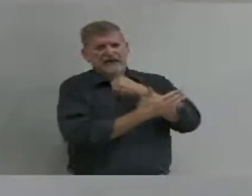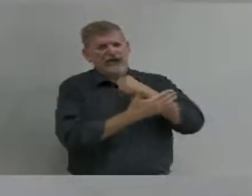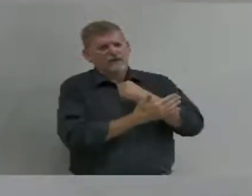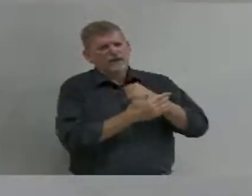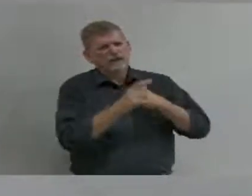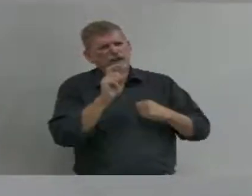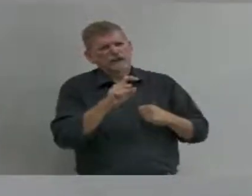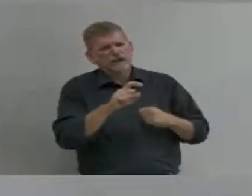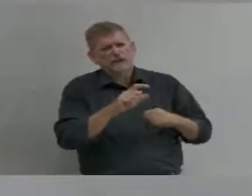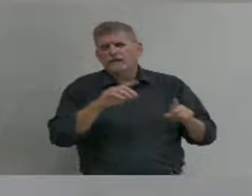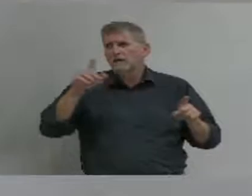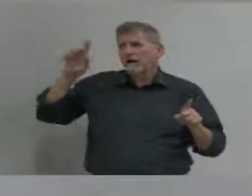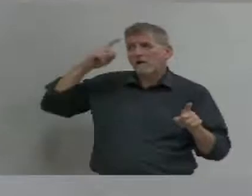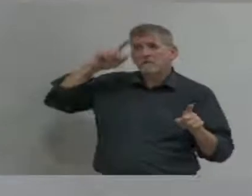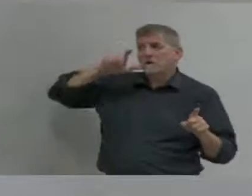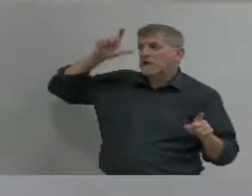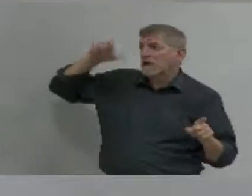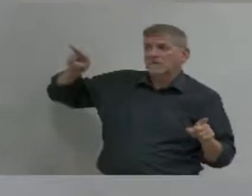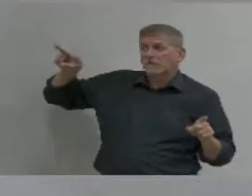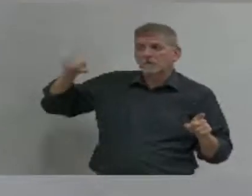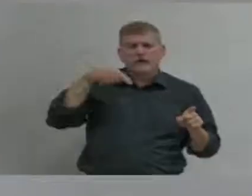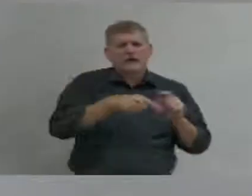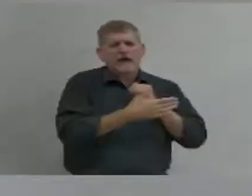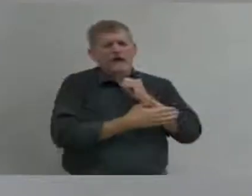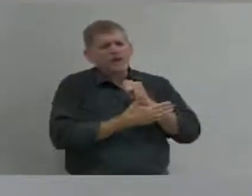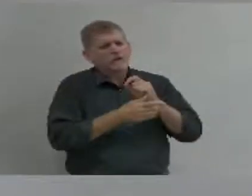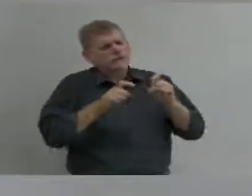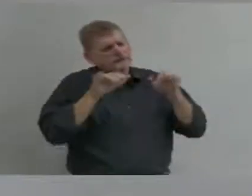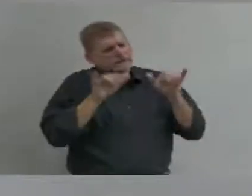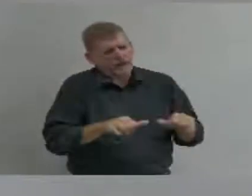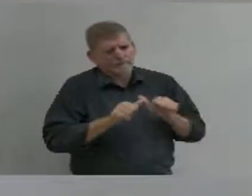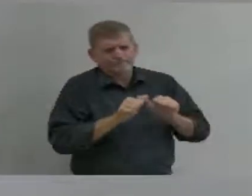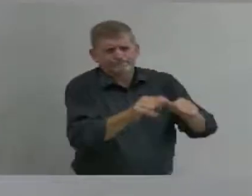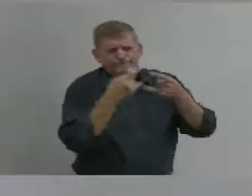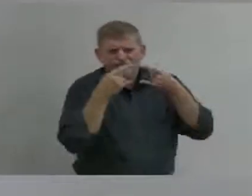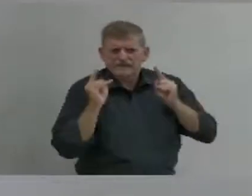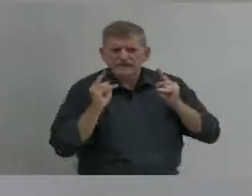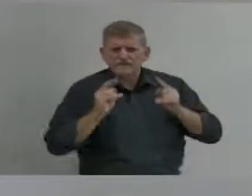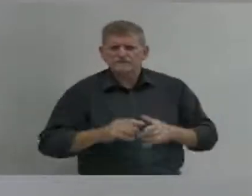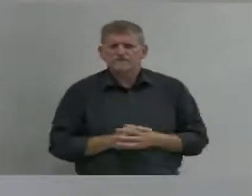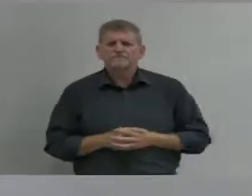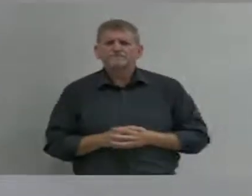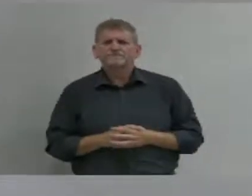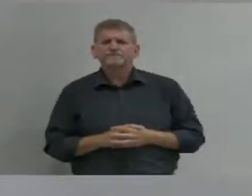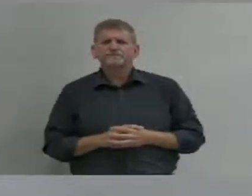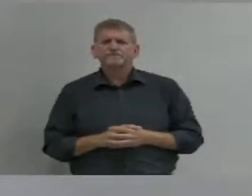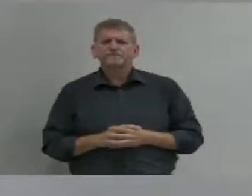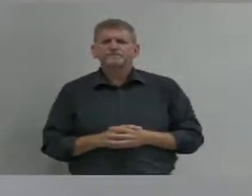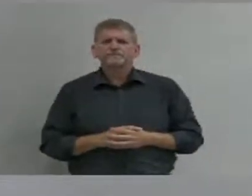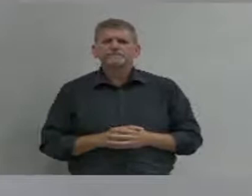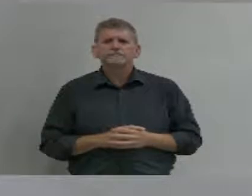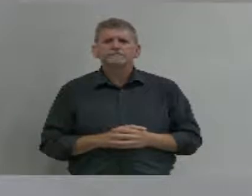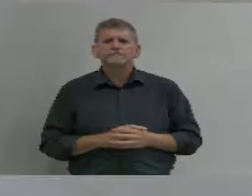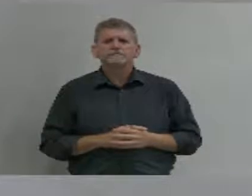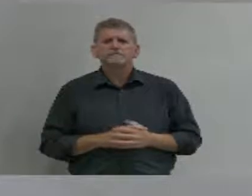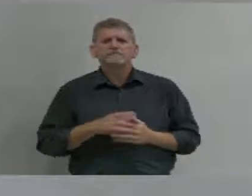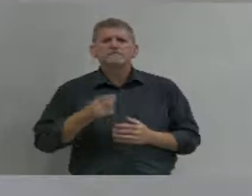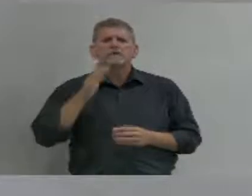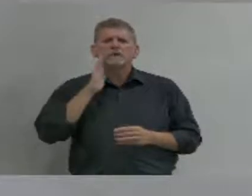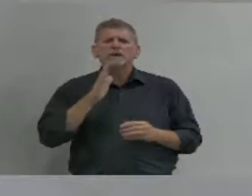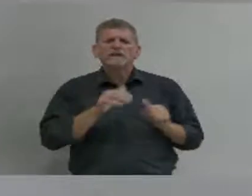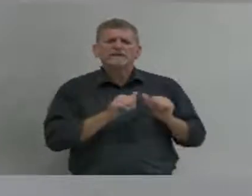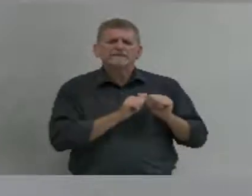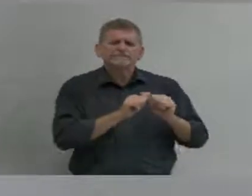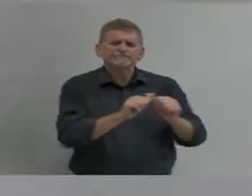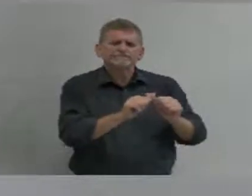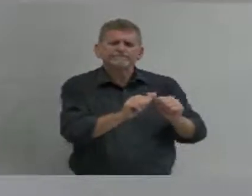mandate. Of course, that would take place in conjunction and in collaboration with our local elected